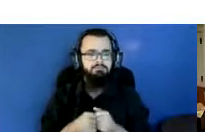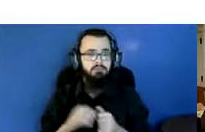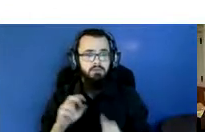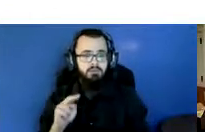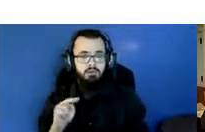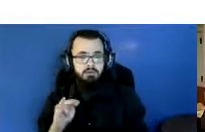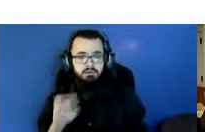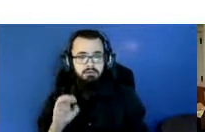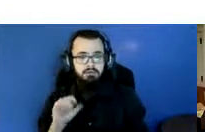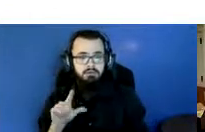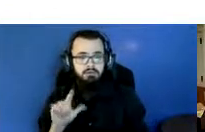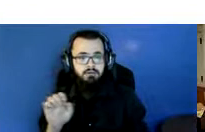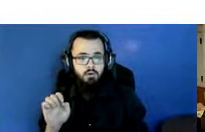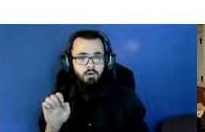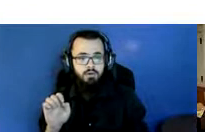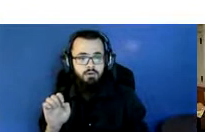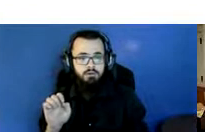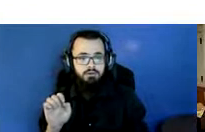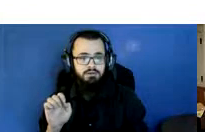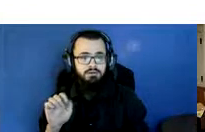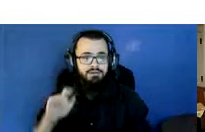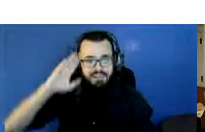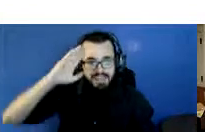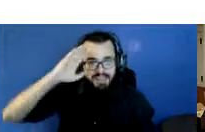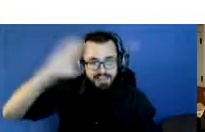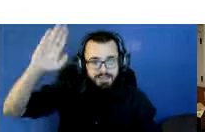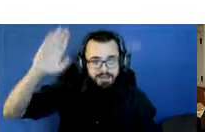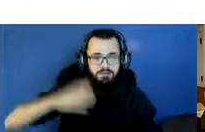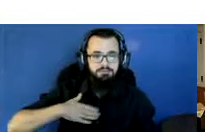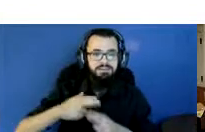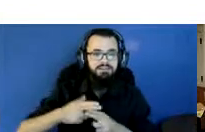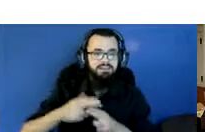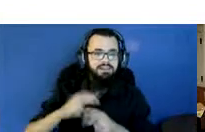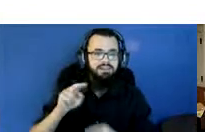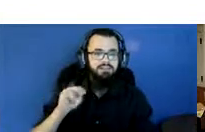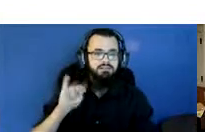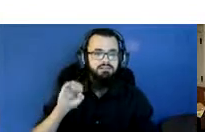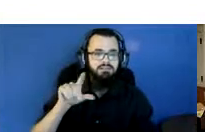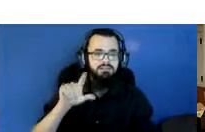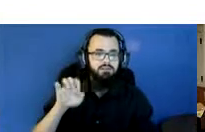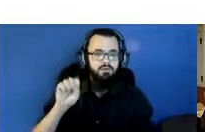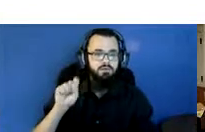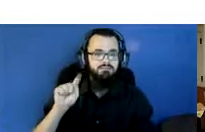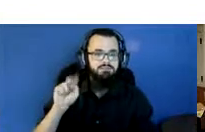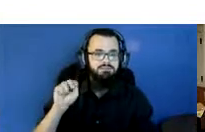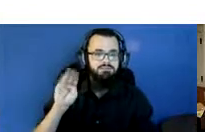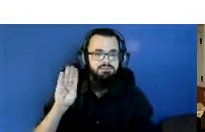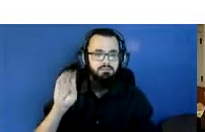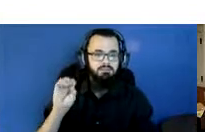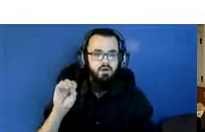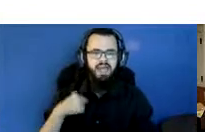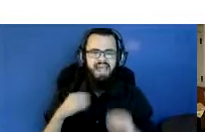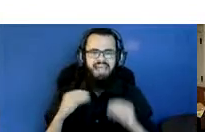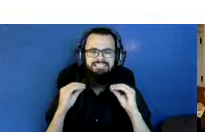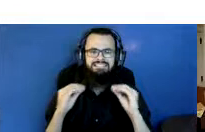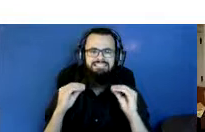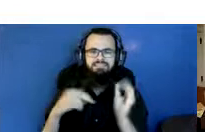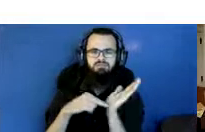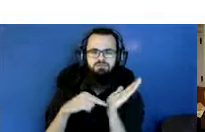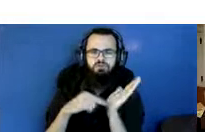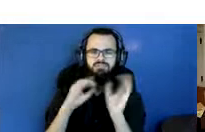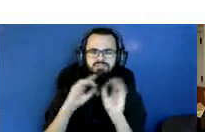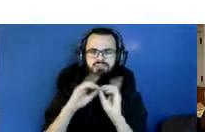Hi there. Like you said, my name is Nicole Stumbo, and I teach in the nursing department at OU Southern. Now, we haven't taught